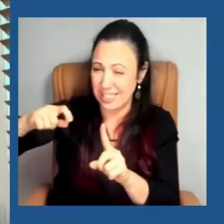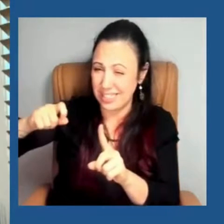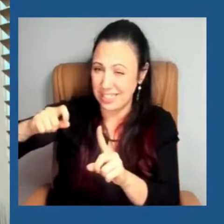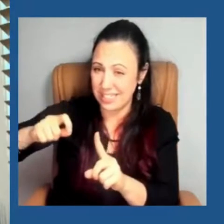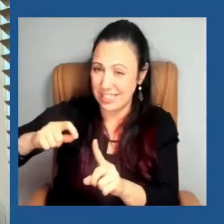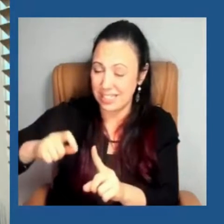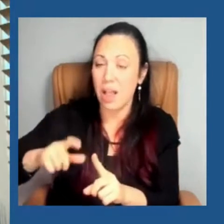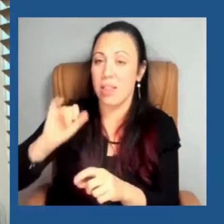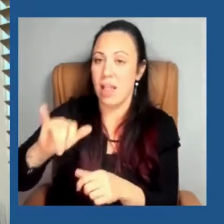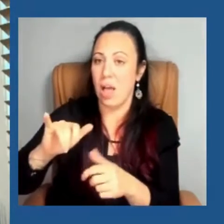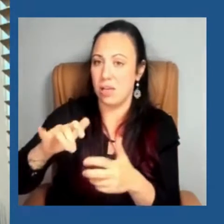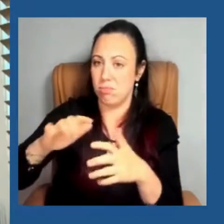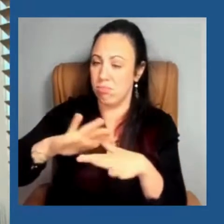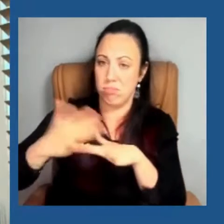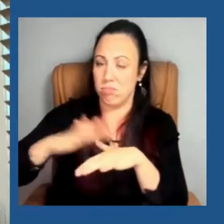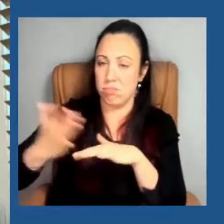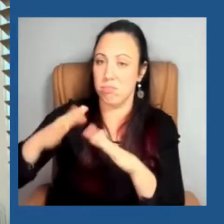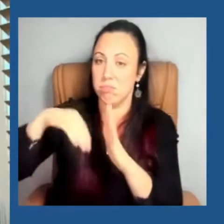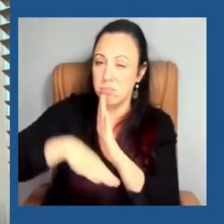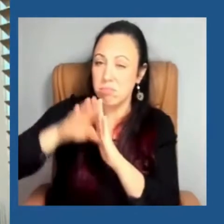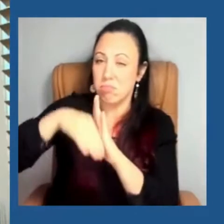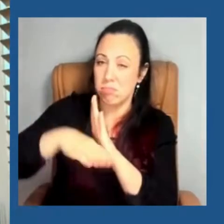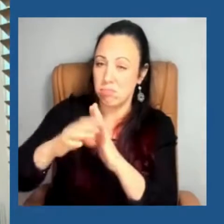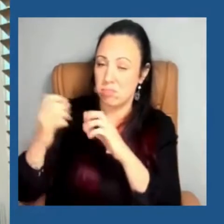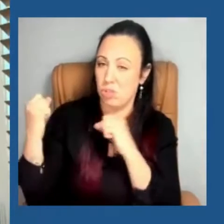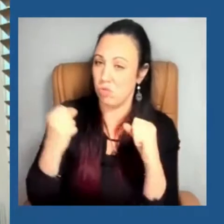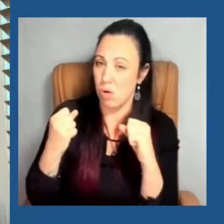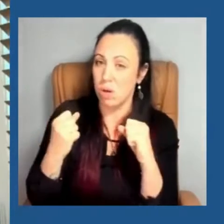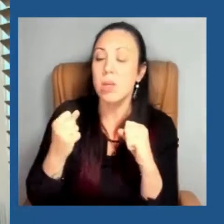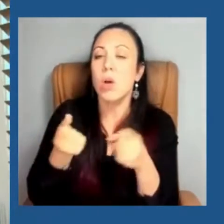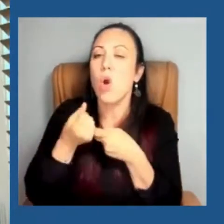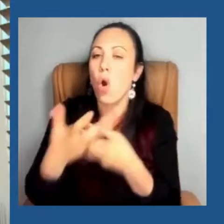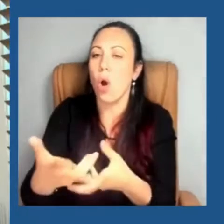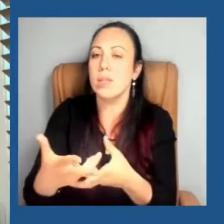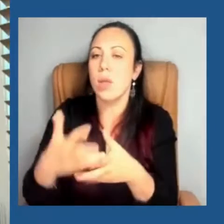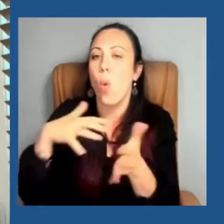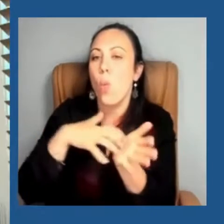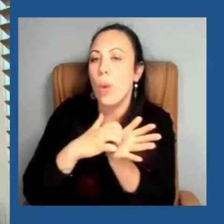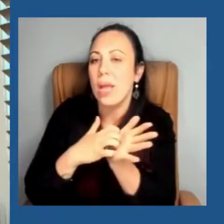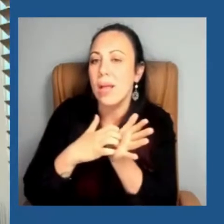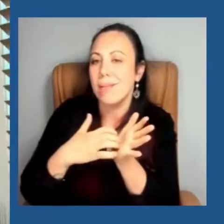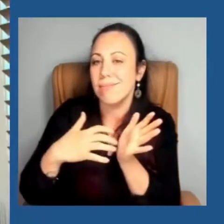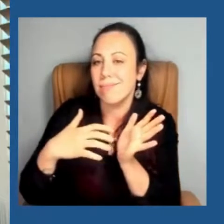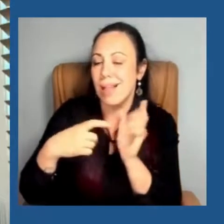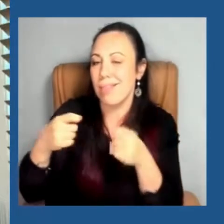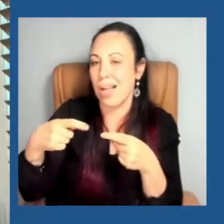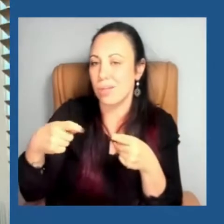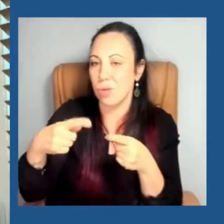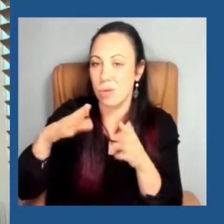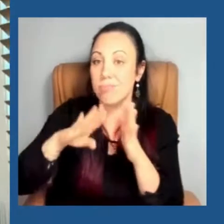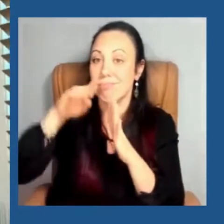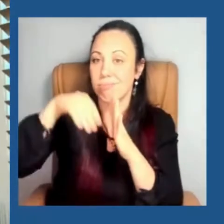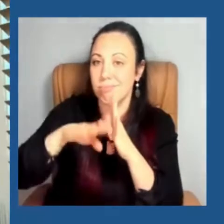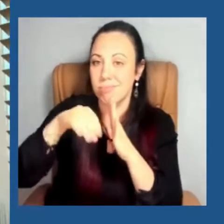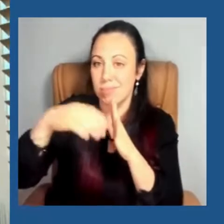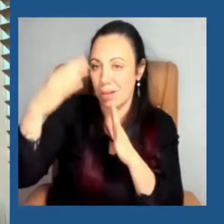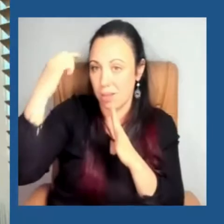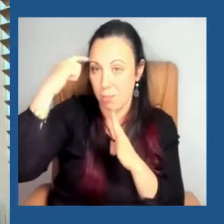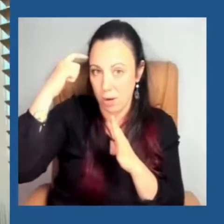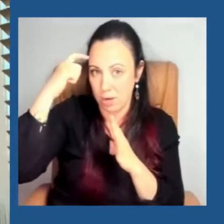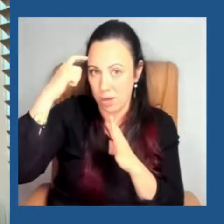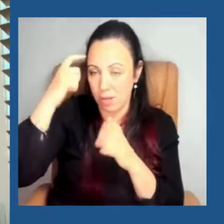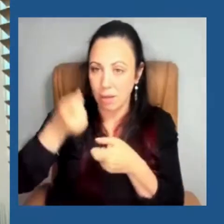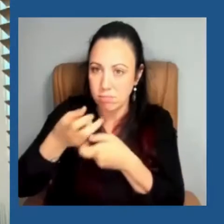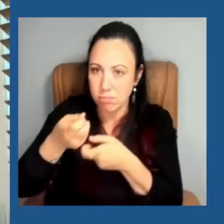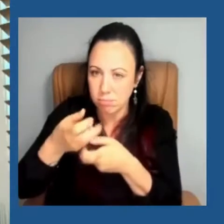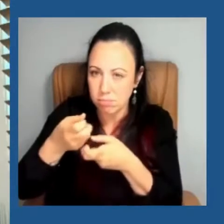magnetic field strength induces weak electrical currents in the brain. These weak electrical currents stimulate the brain cells